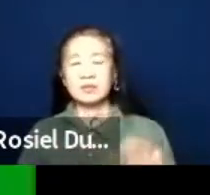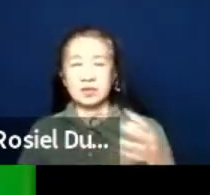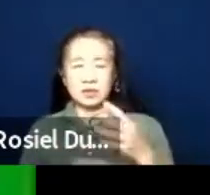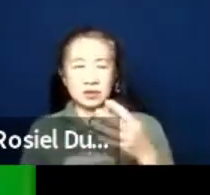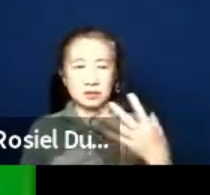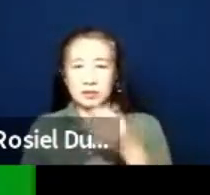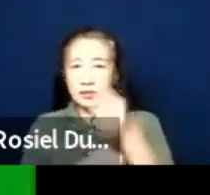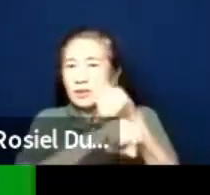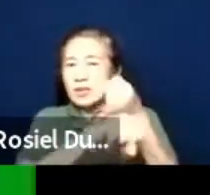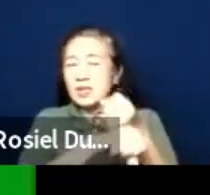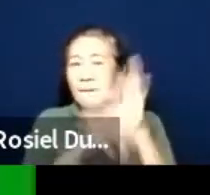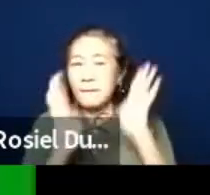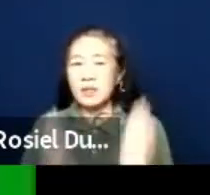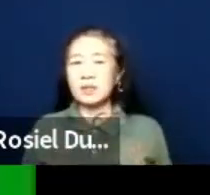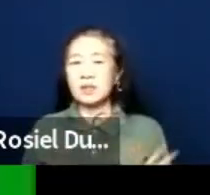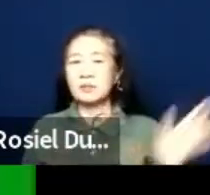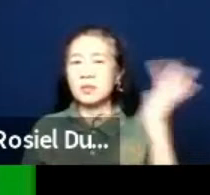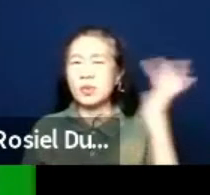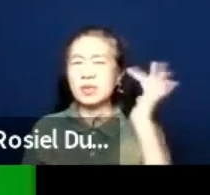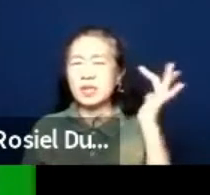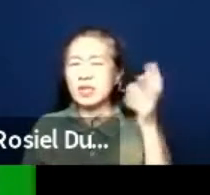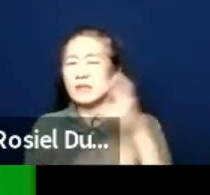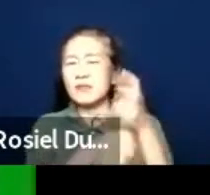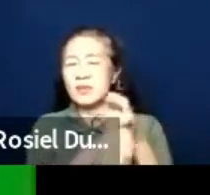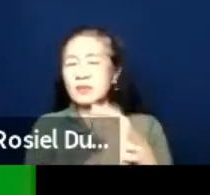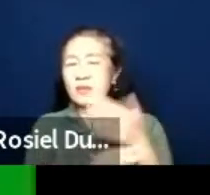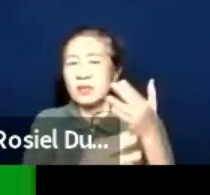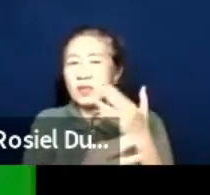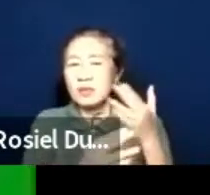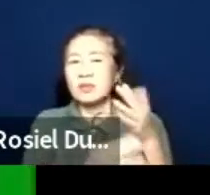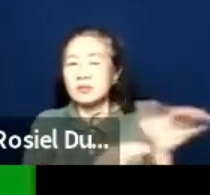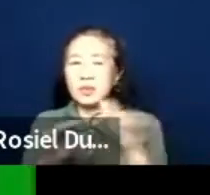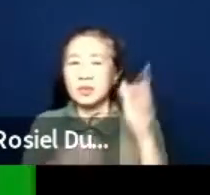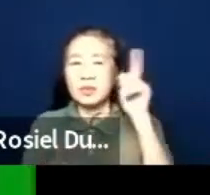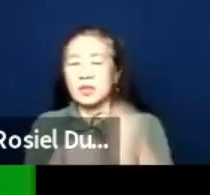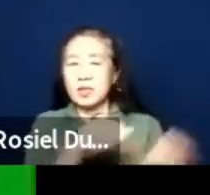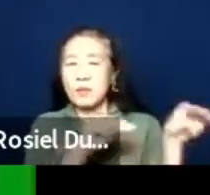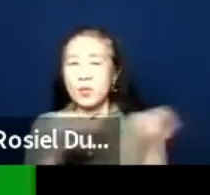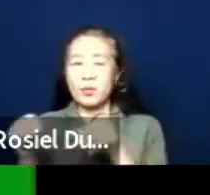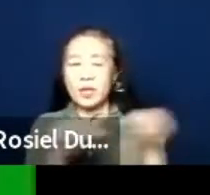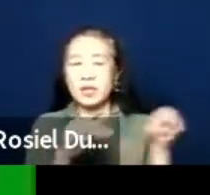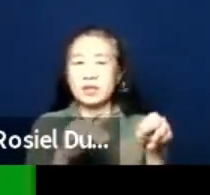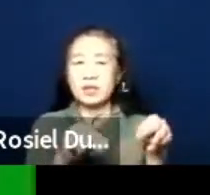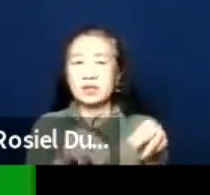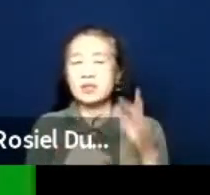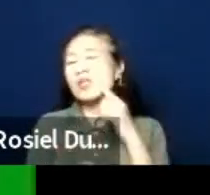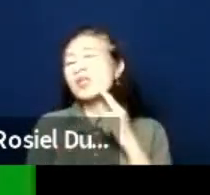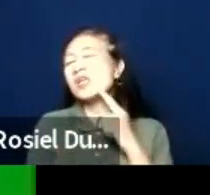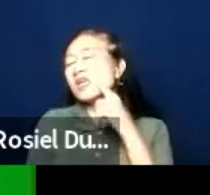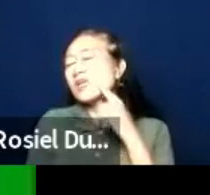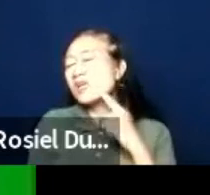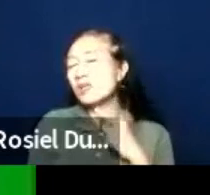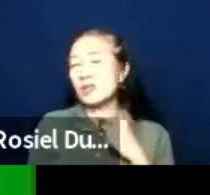back, noisy and difficult breathing, convulsive, jerky, uncontrolled movements, saliva at the mouth which